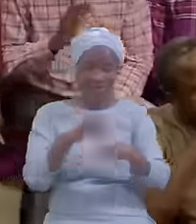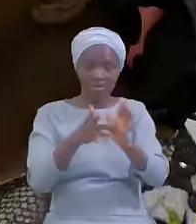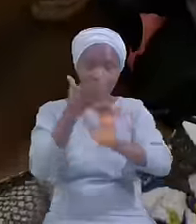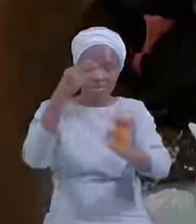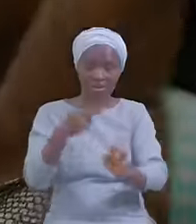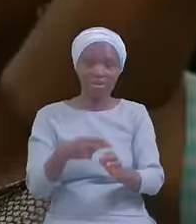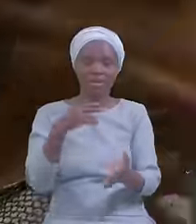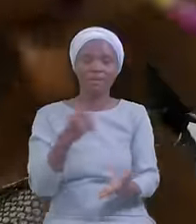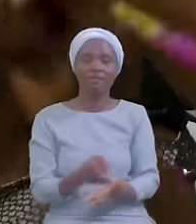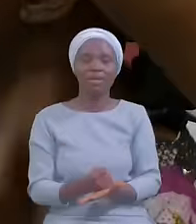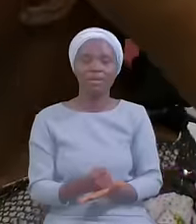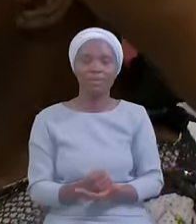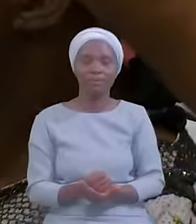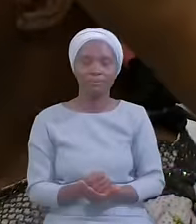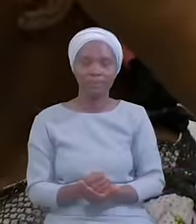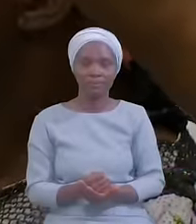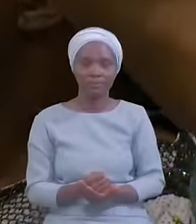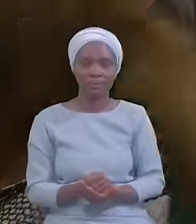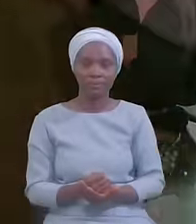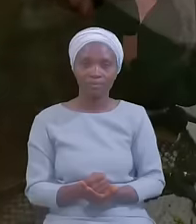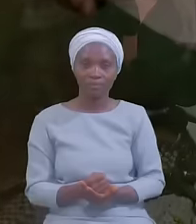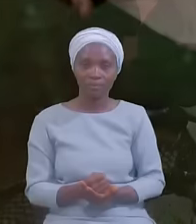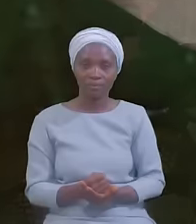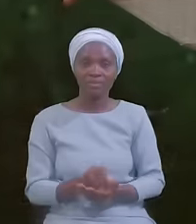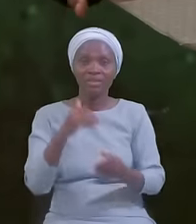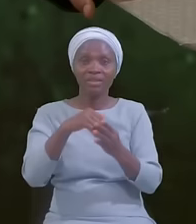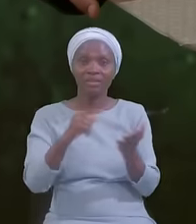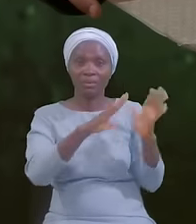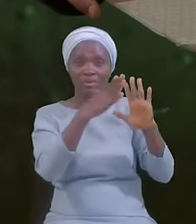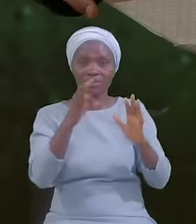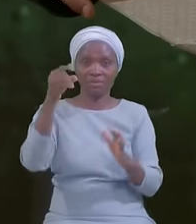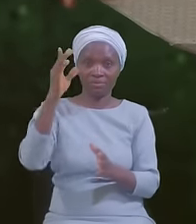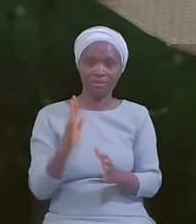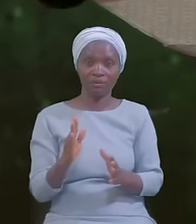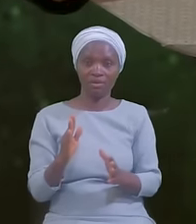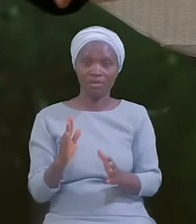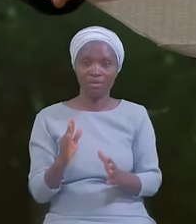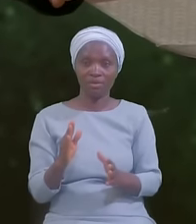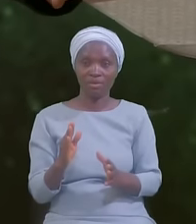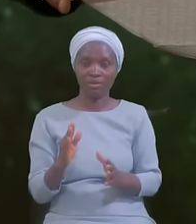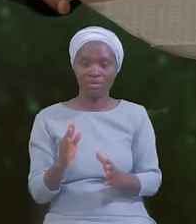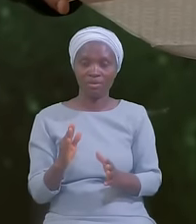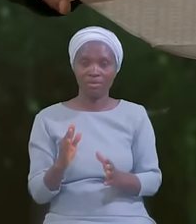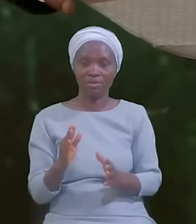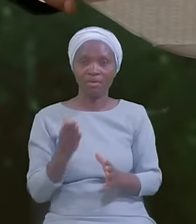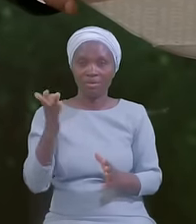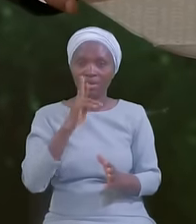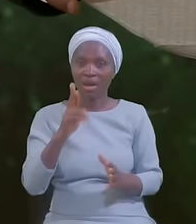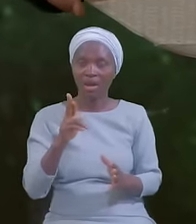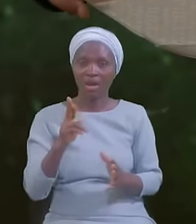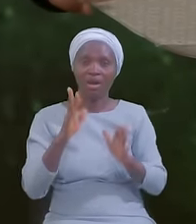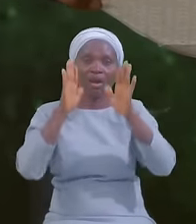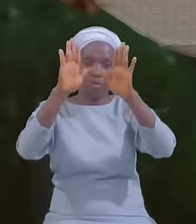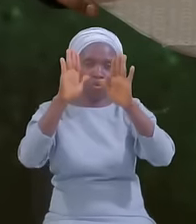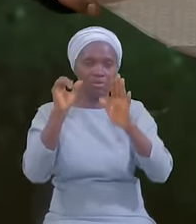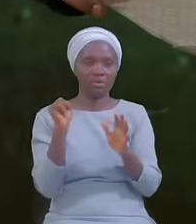Jesus' name. Amen. In the presence of God, always there are wonders.